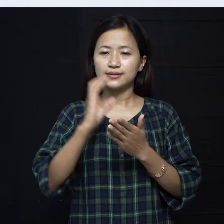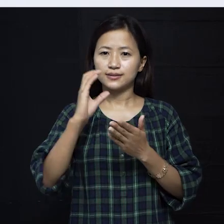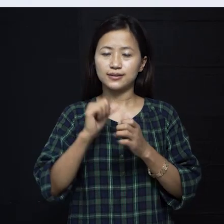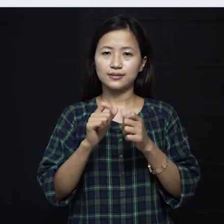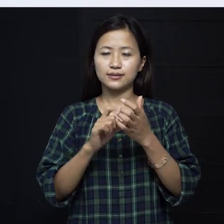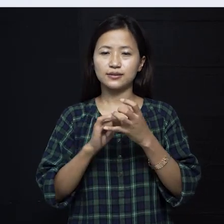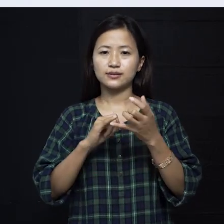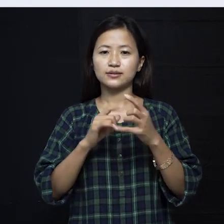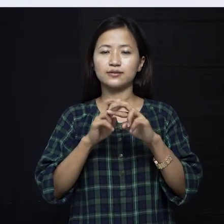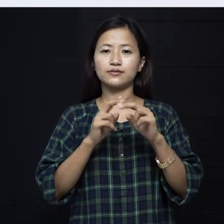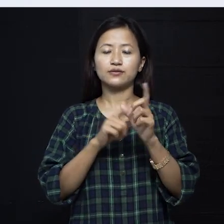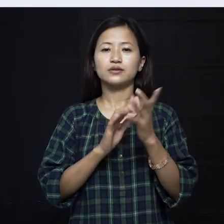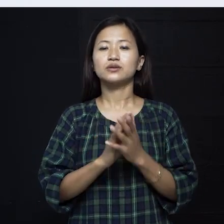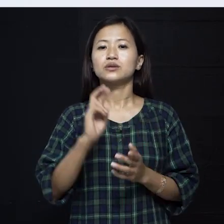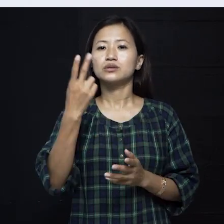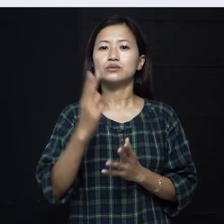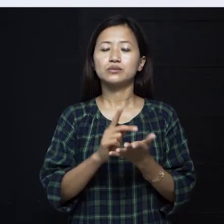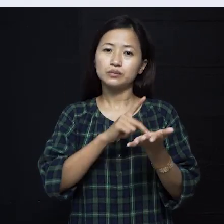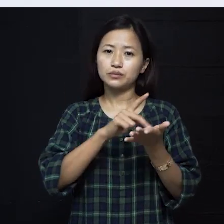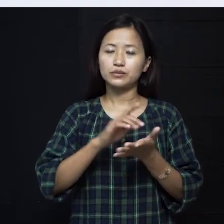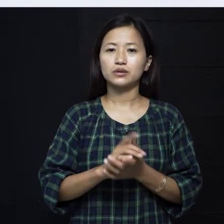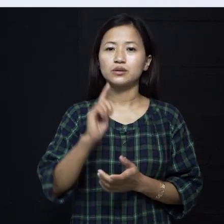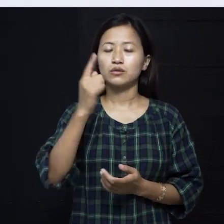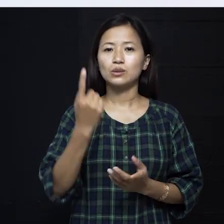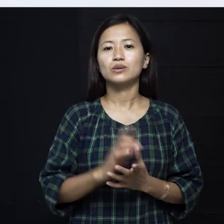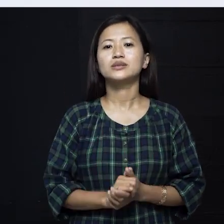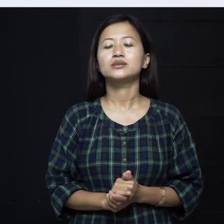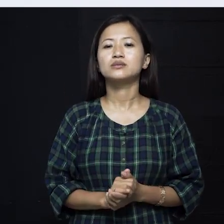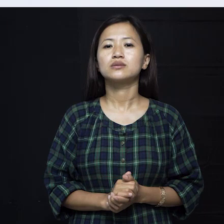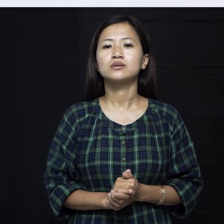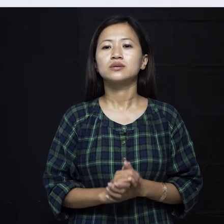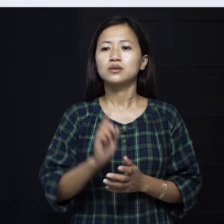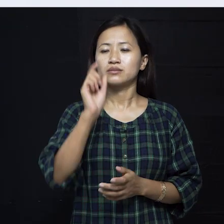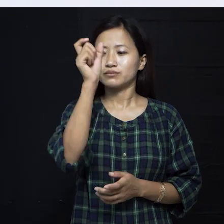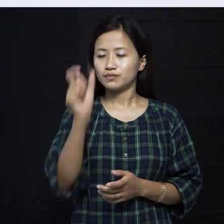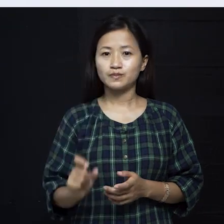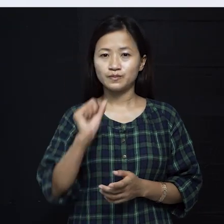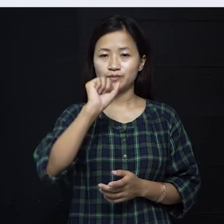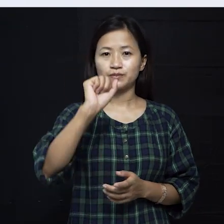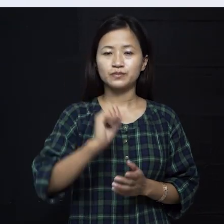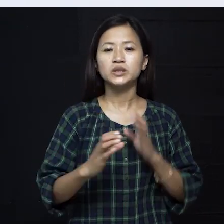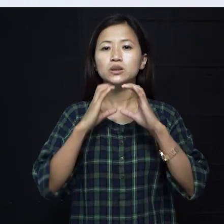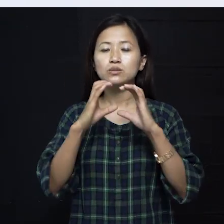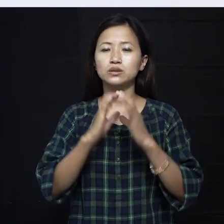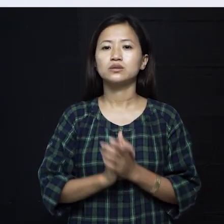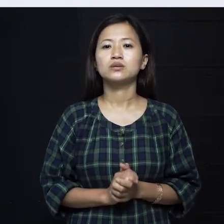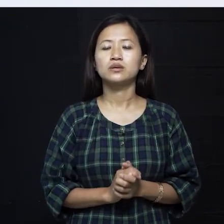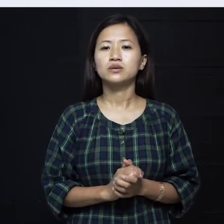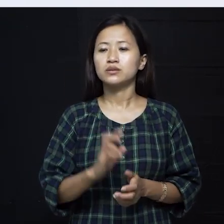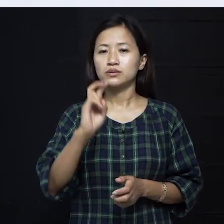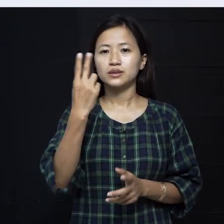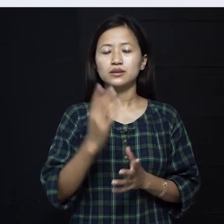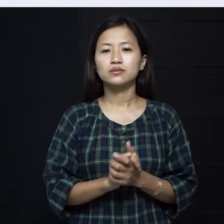classified, okay? It has been classified into two parts. One is called as the personal communication, and